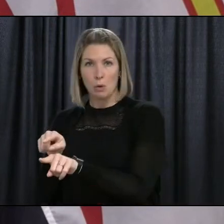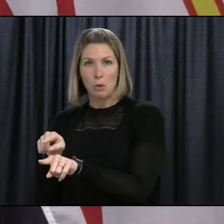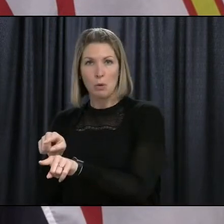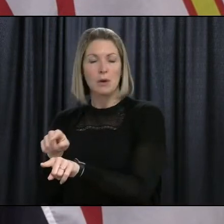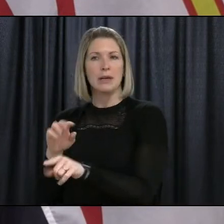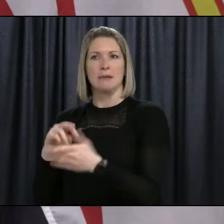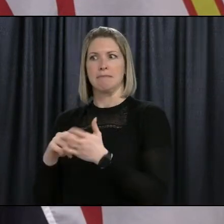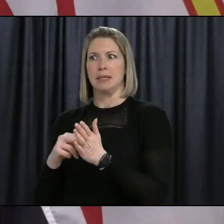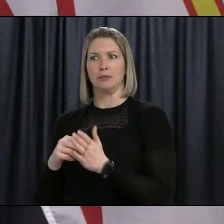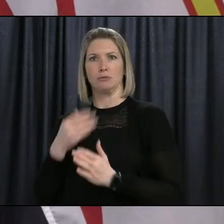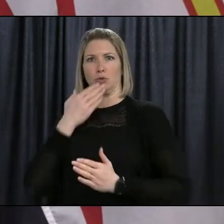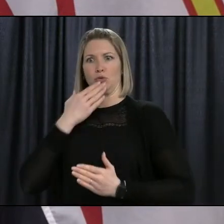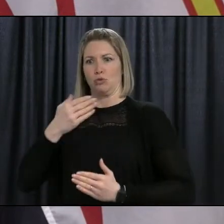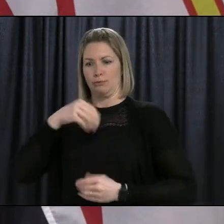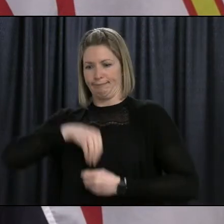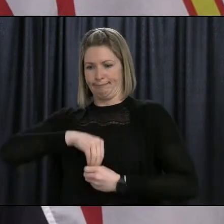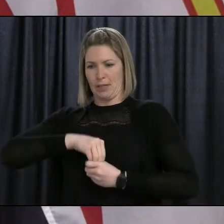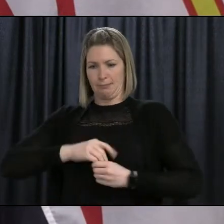first dose of vaccine.